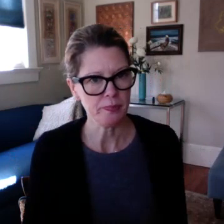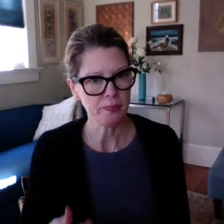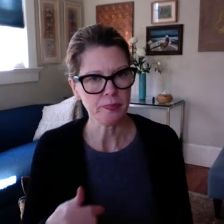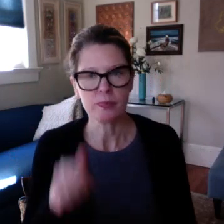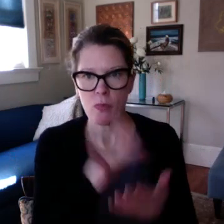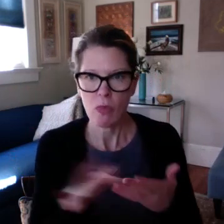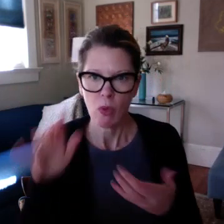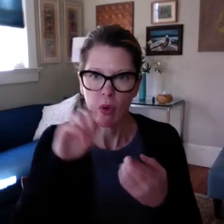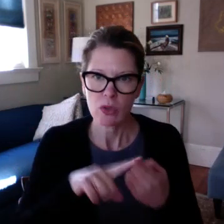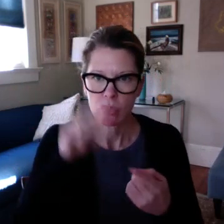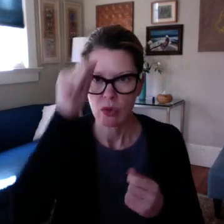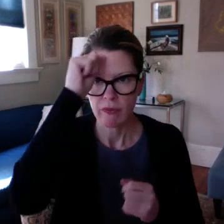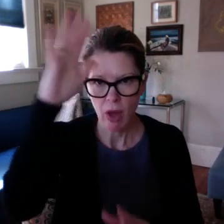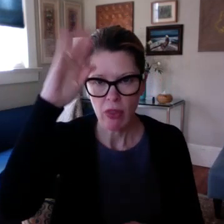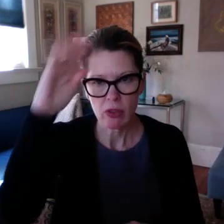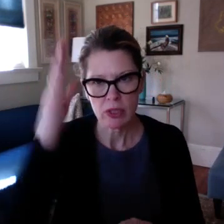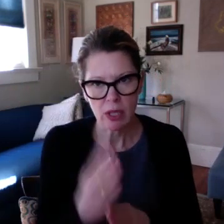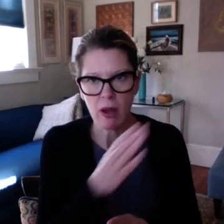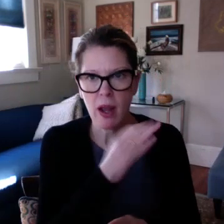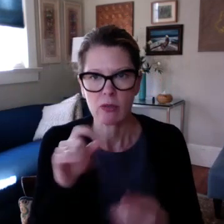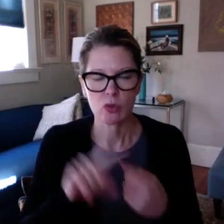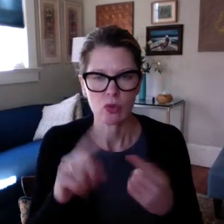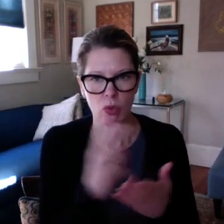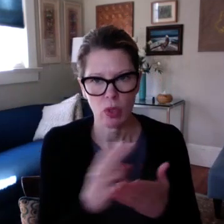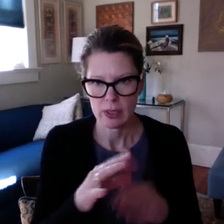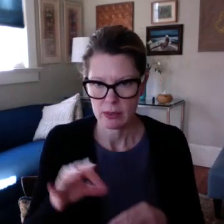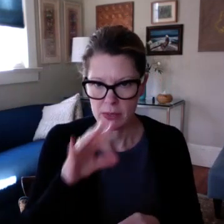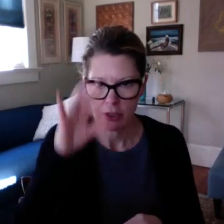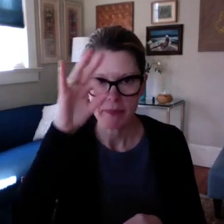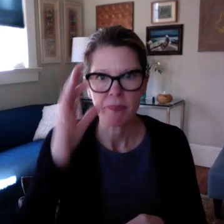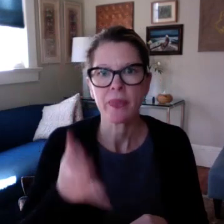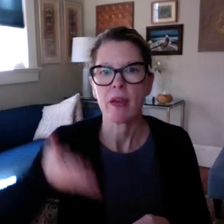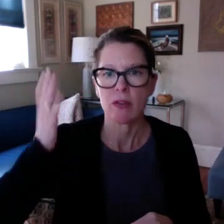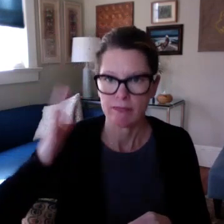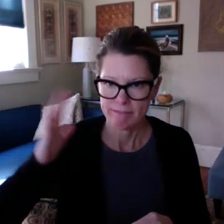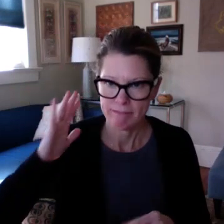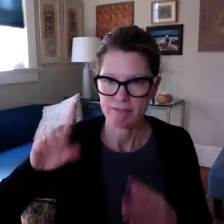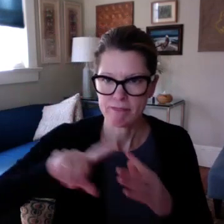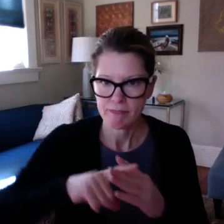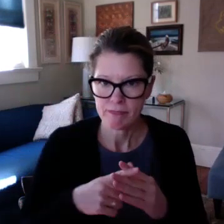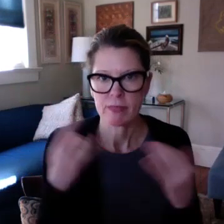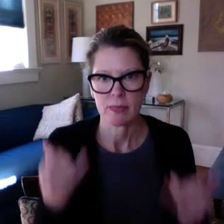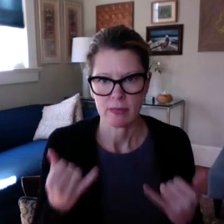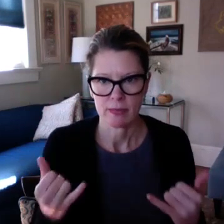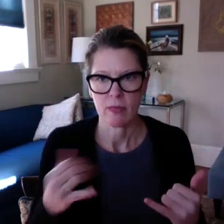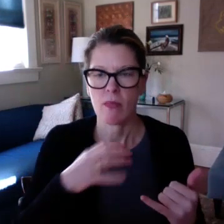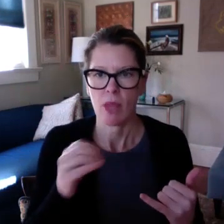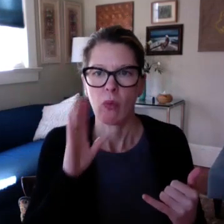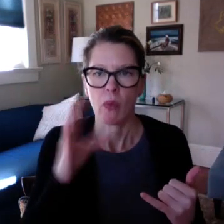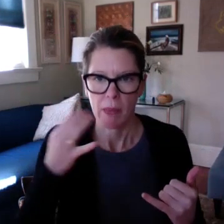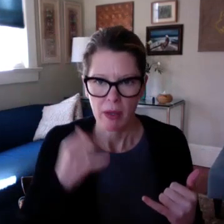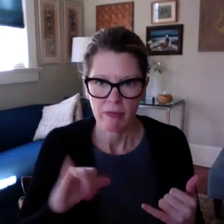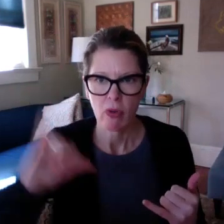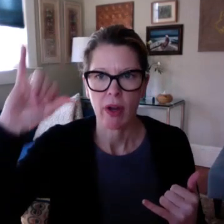Glory to the Father, and to the Son, and to the Holy Spirit, as it was in the beginning, is now, and will